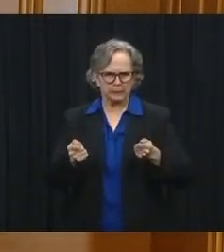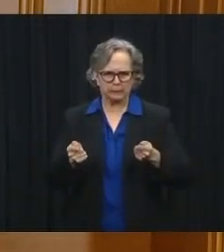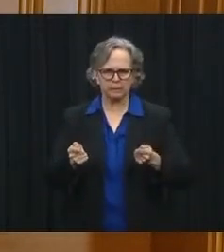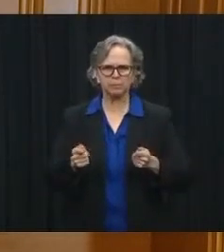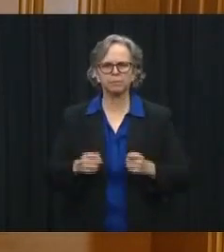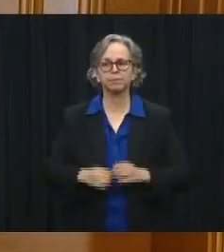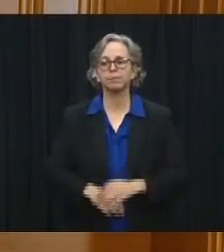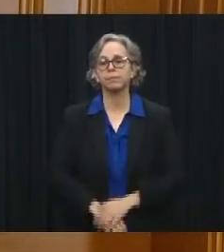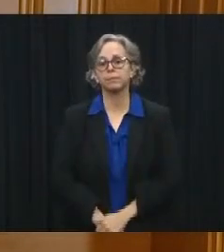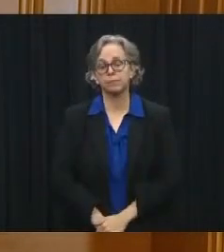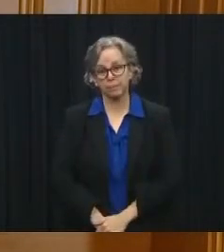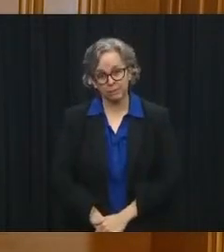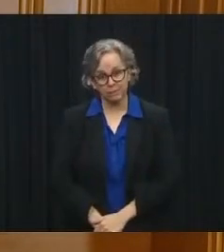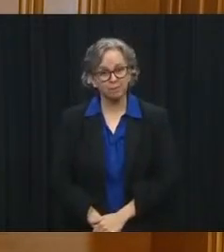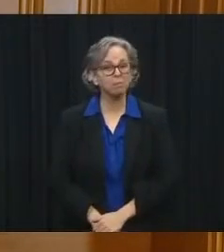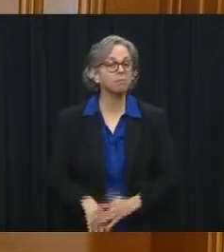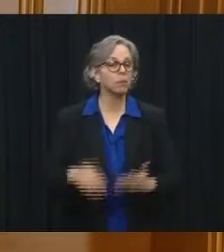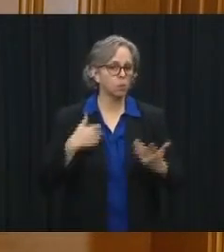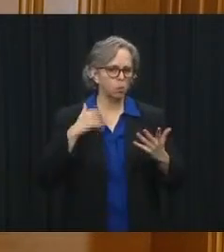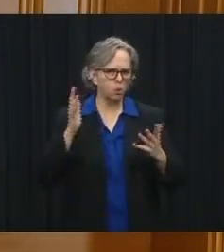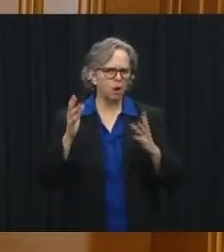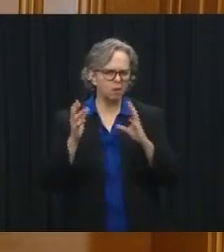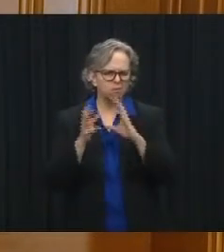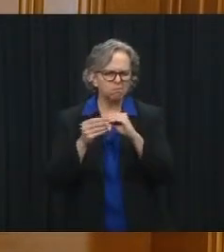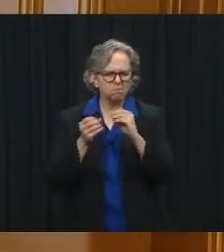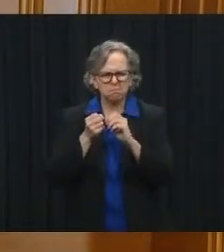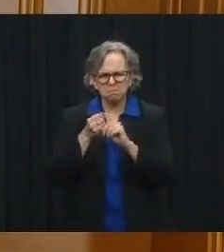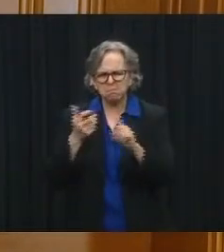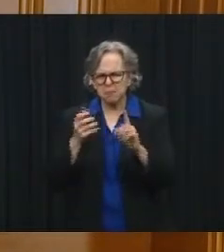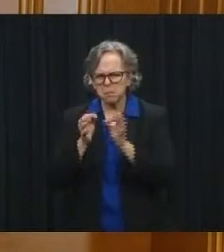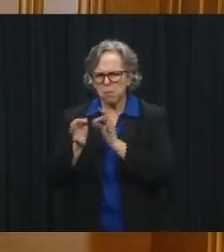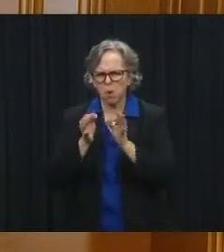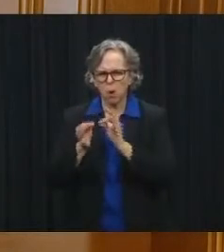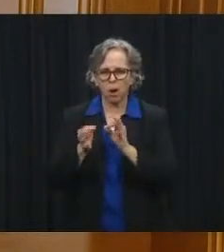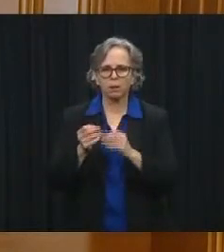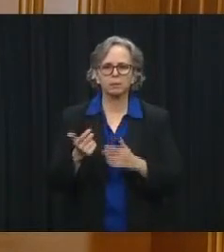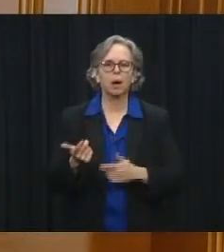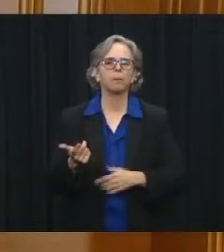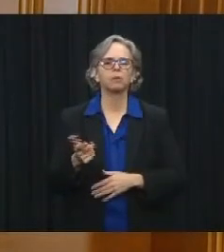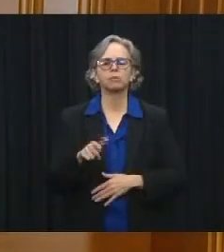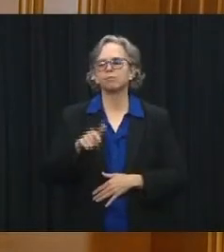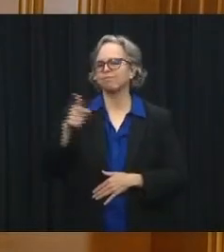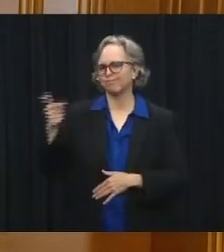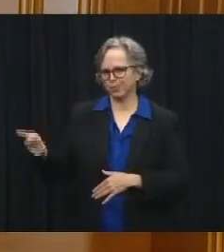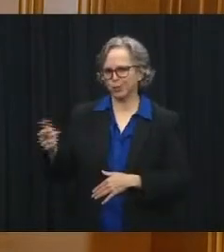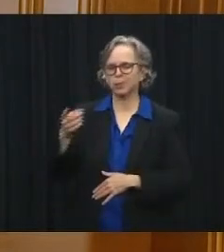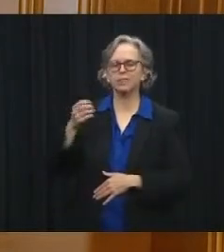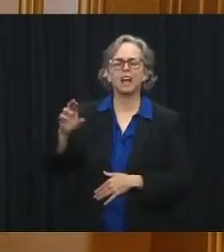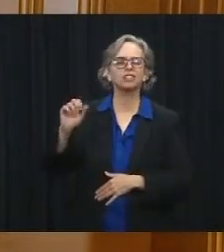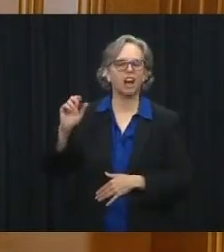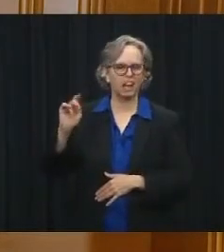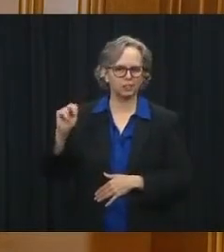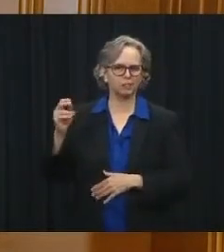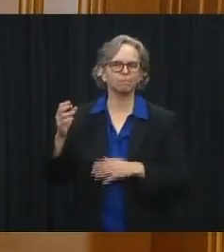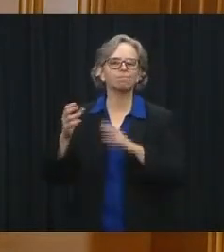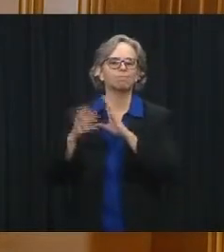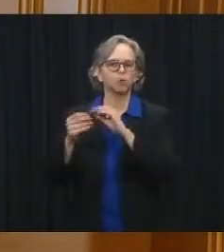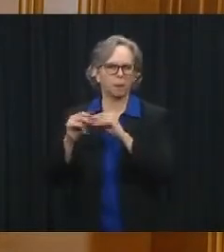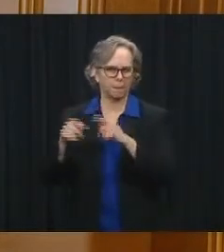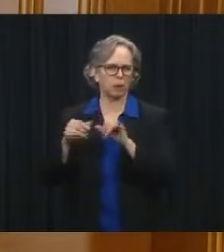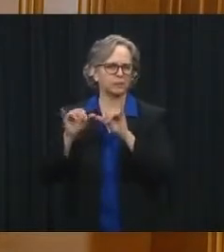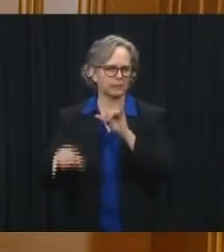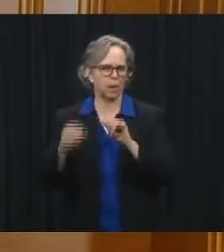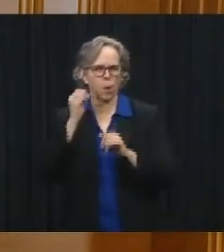Dr. Acton will talk about the stay-at-home order. That stay-at-home order, of course, goes into effect at